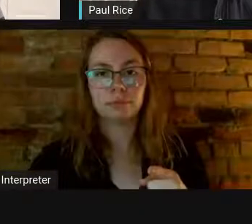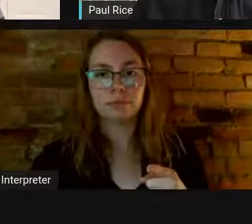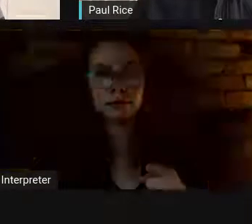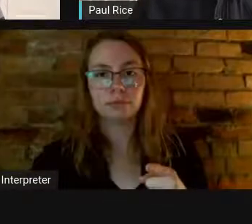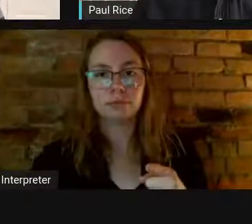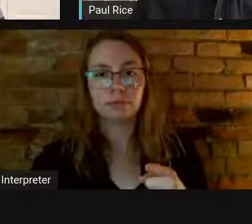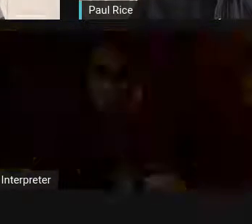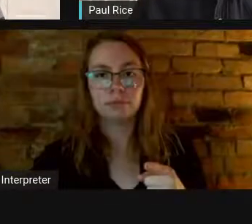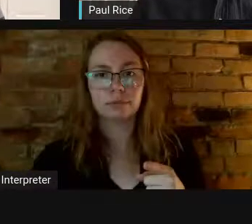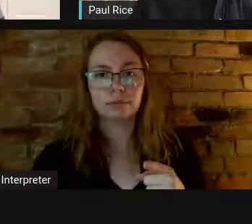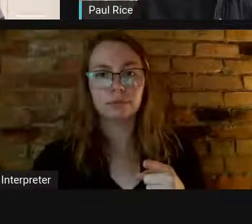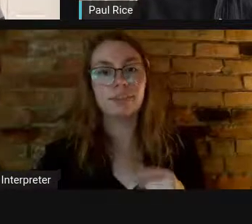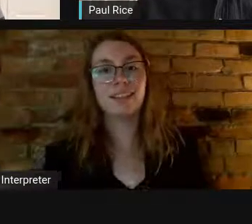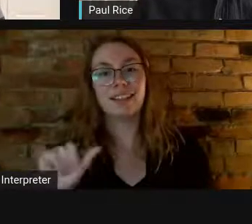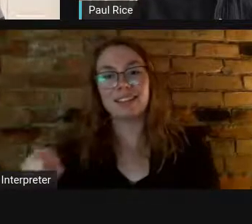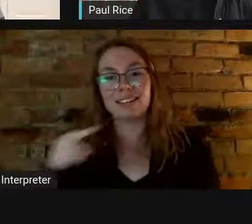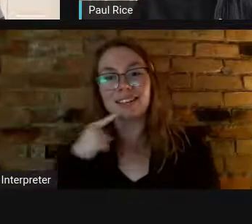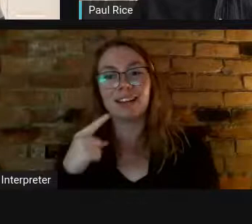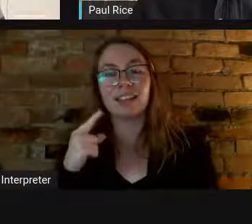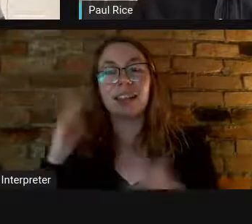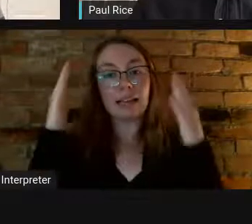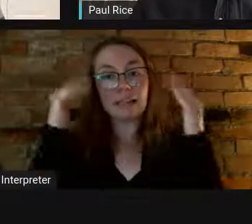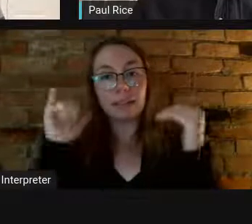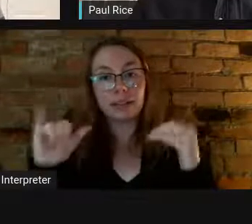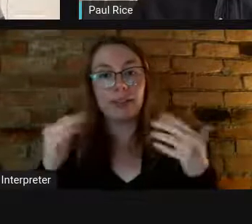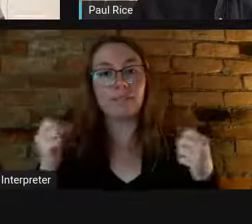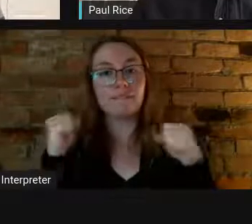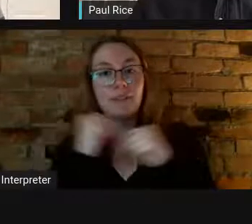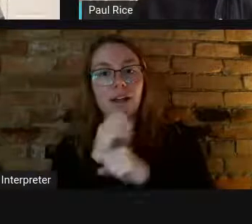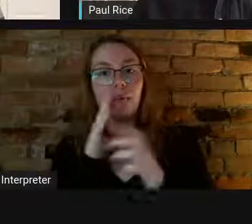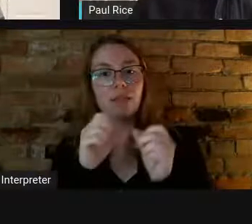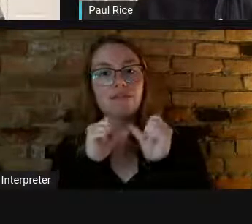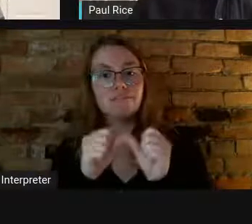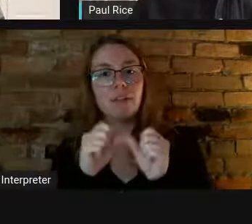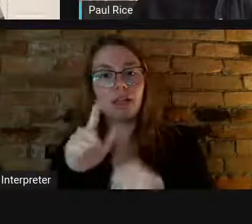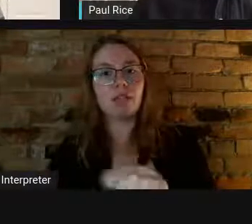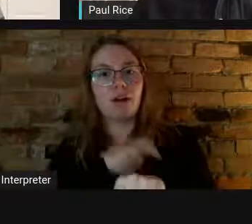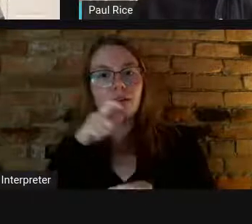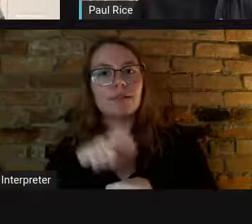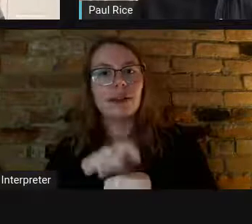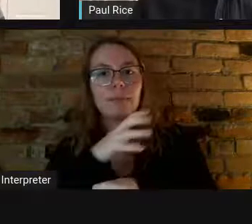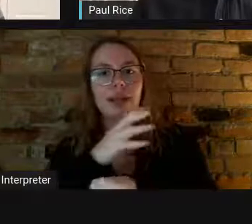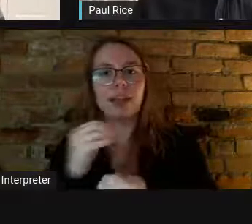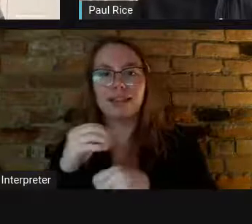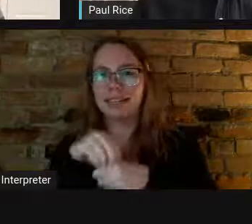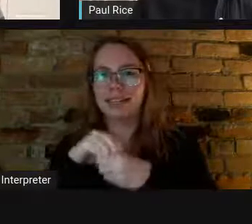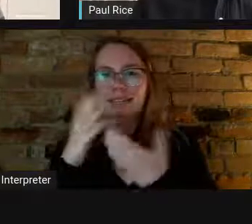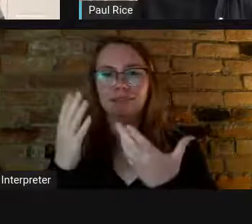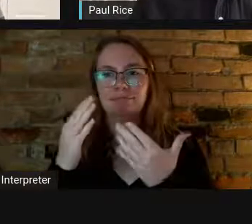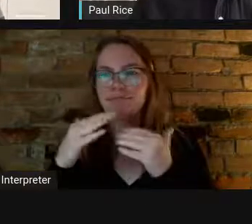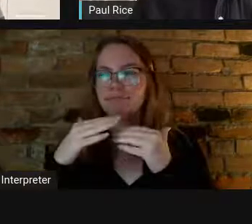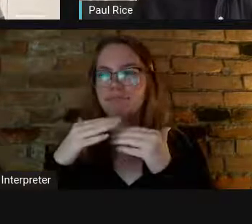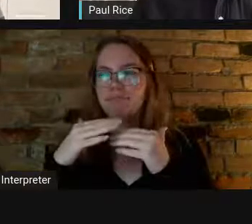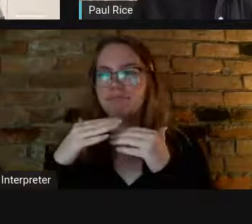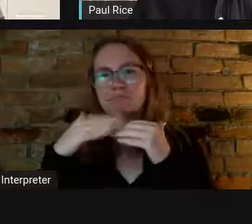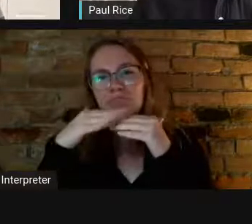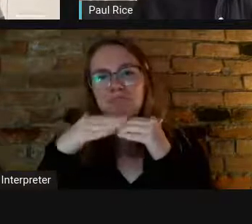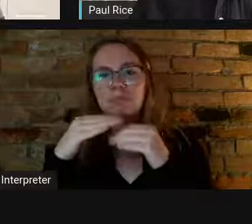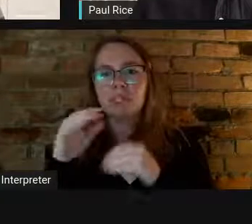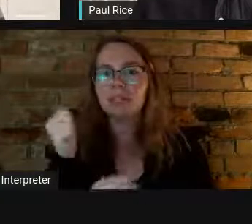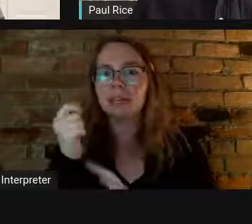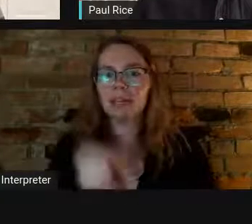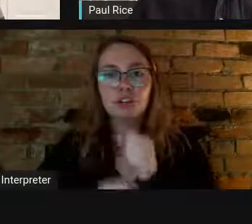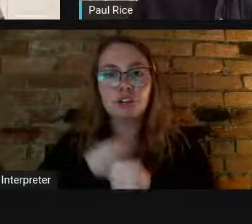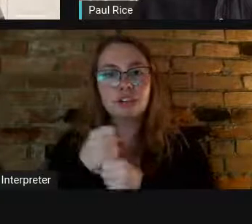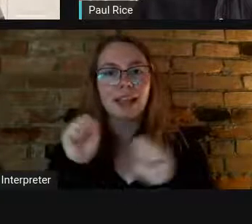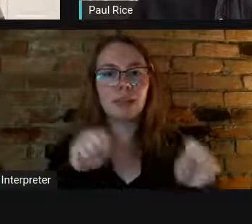they were expecting the fight to last so much longer, and you know, within a little over a decade, they were able to do